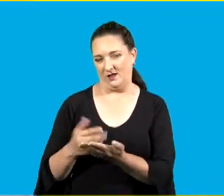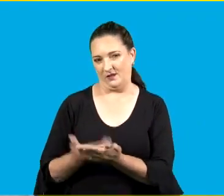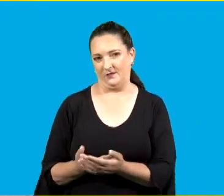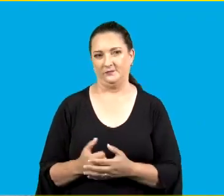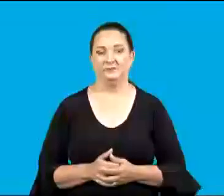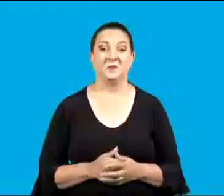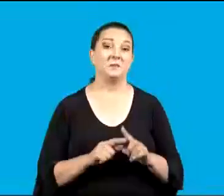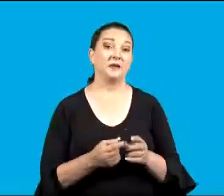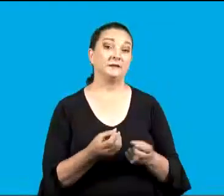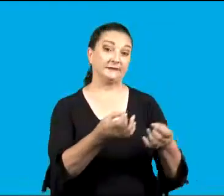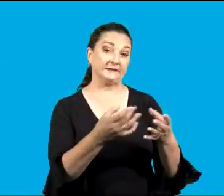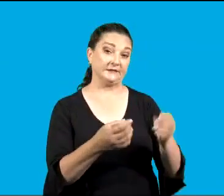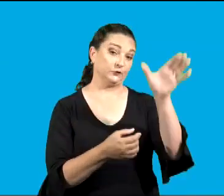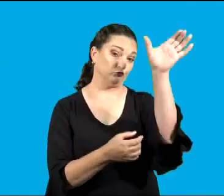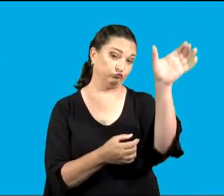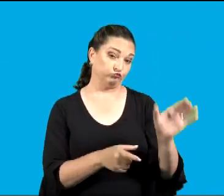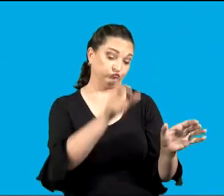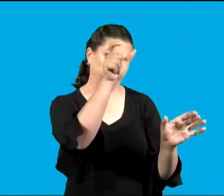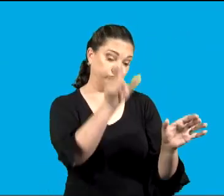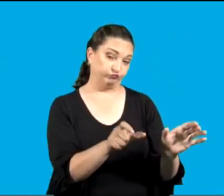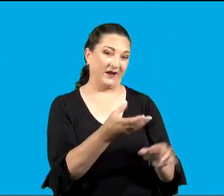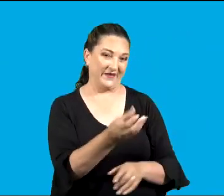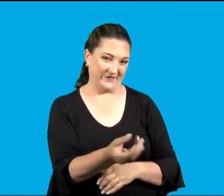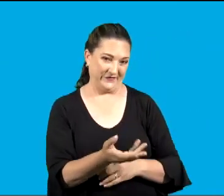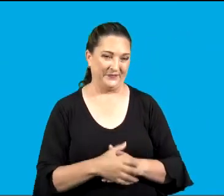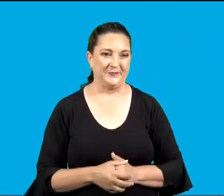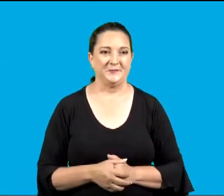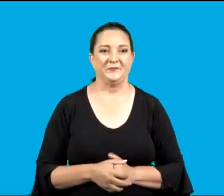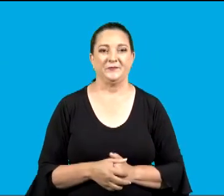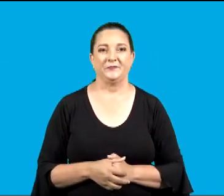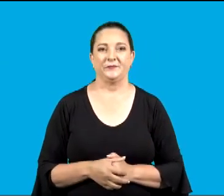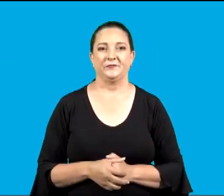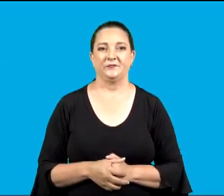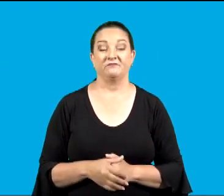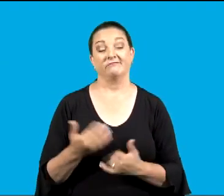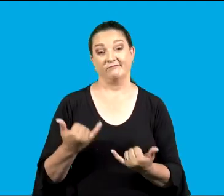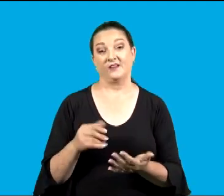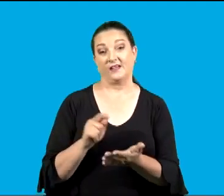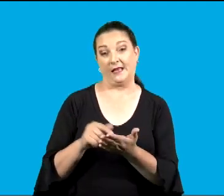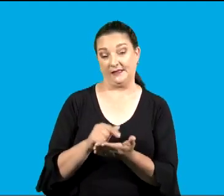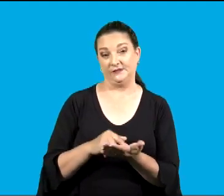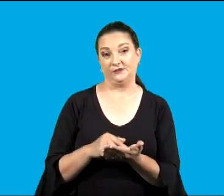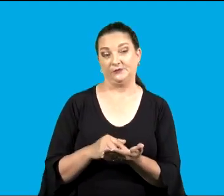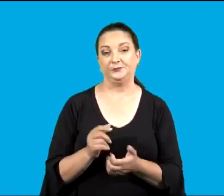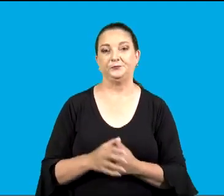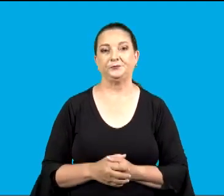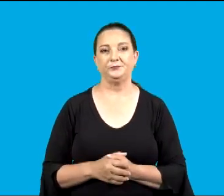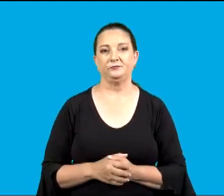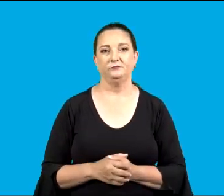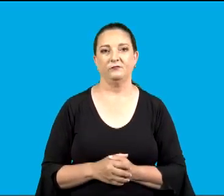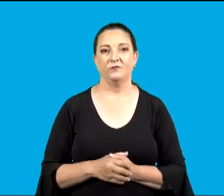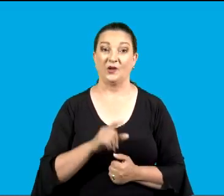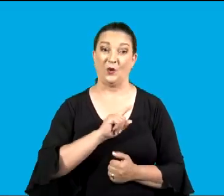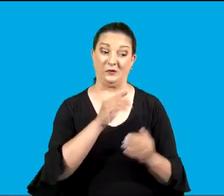Now, let us see, here's the information that we're provided with. Now we'll do a calculation to